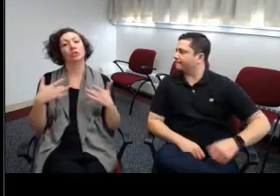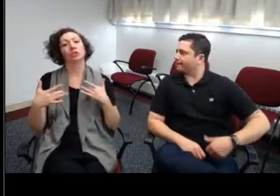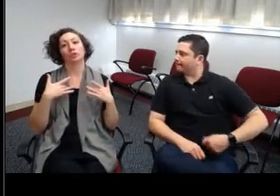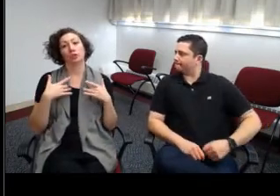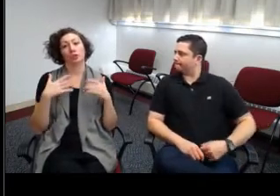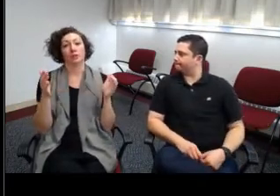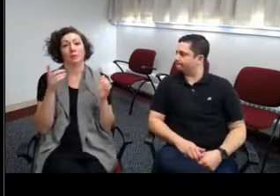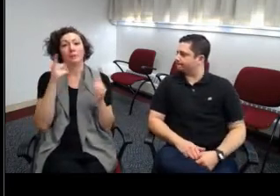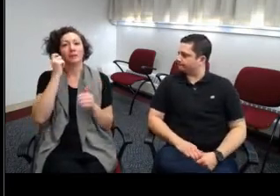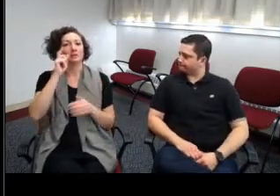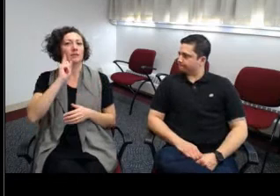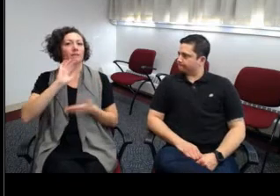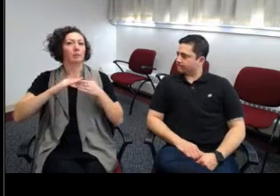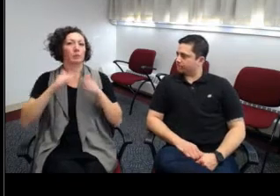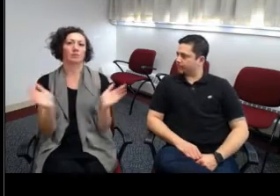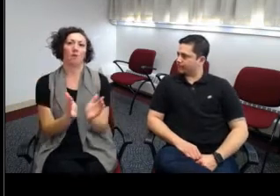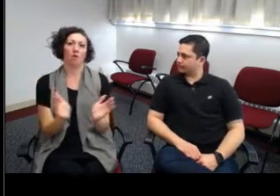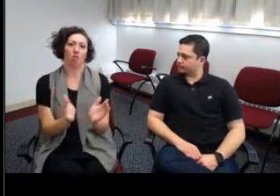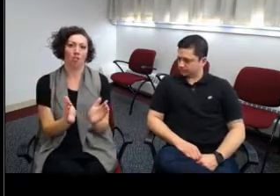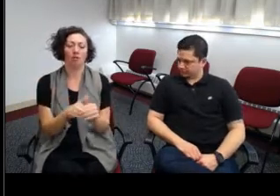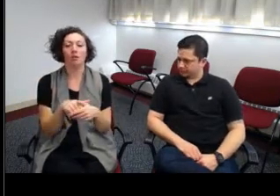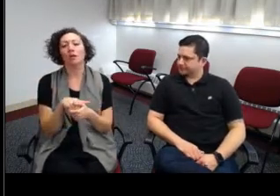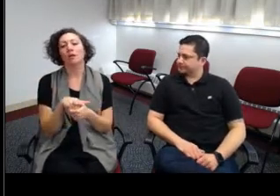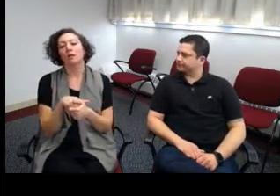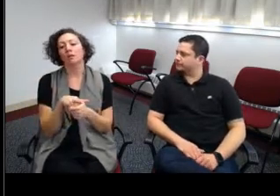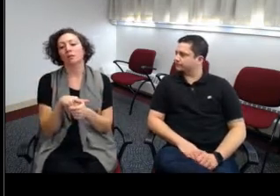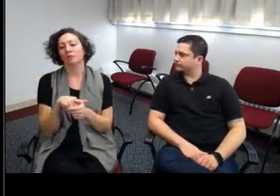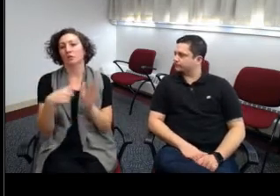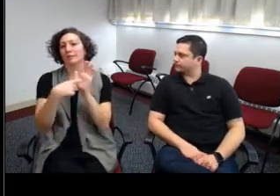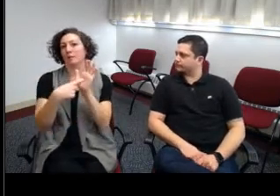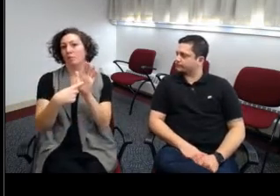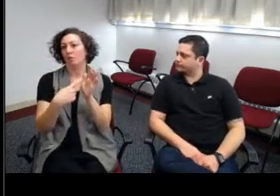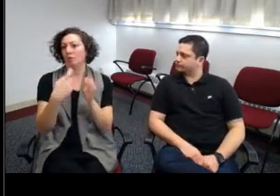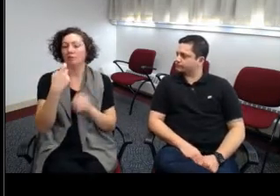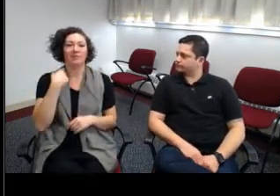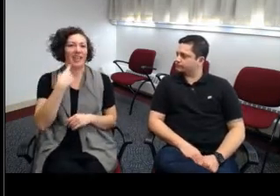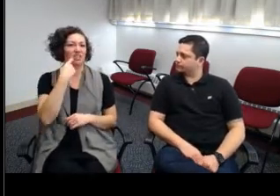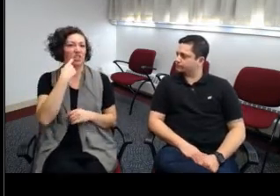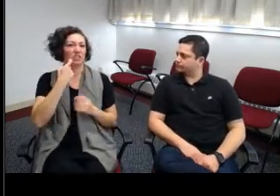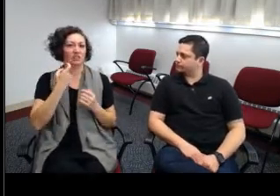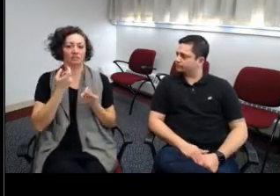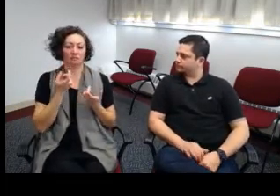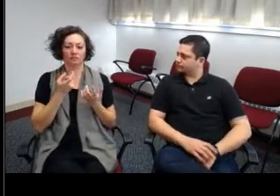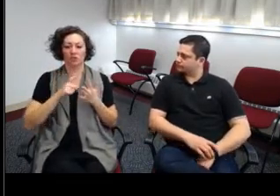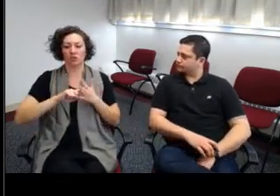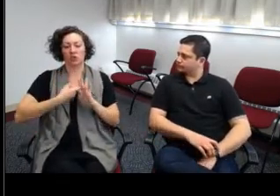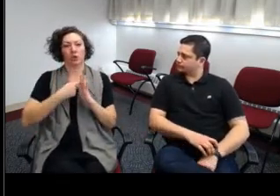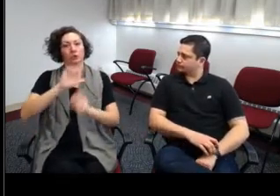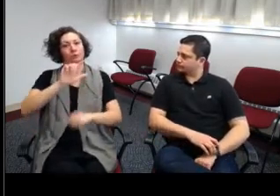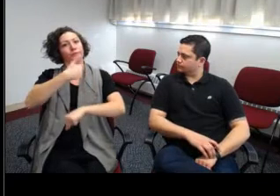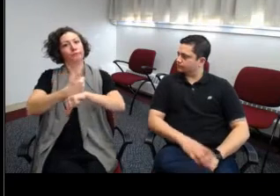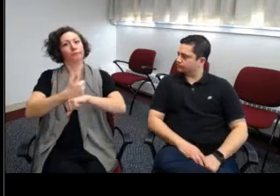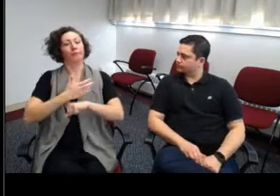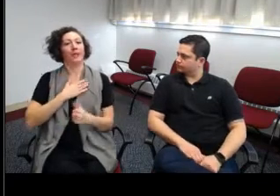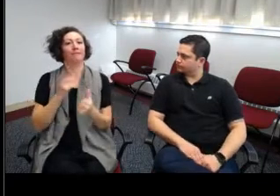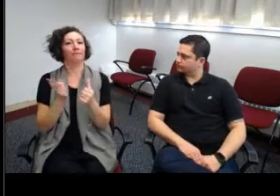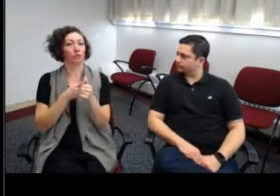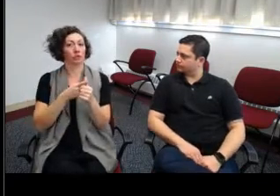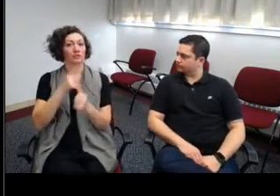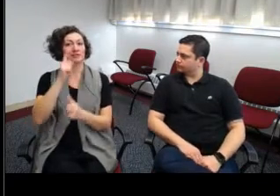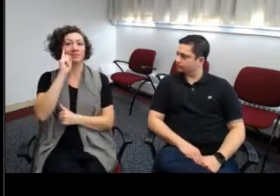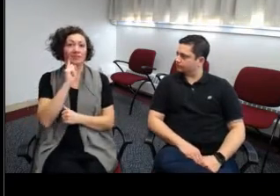this actually is a big concern because the deaf community is very small. An example would be that I